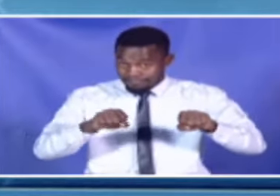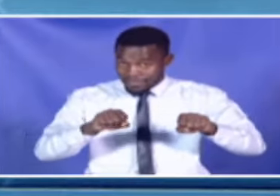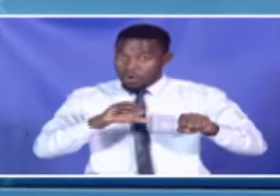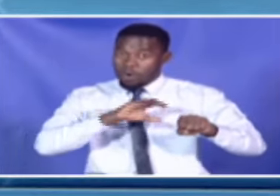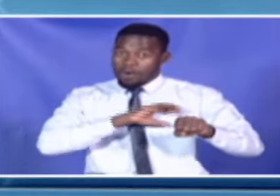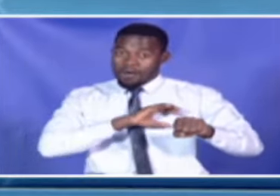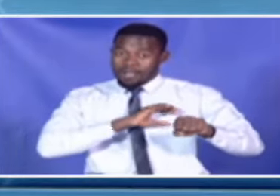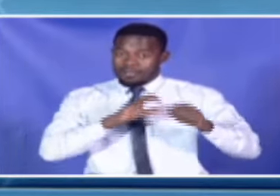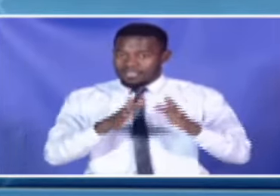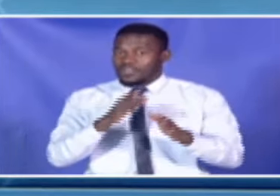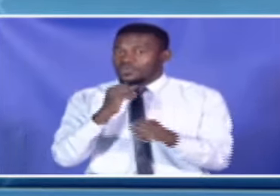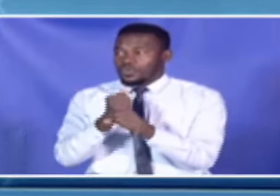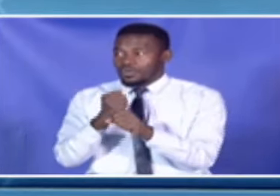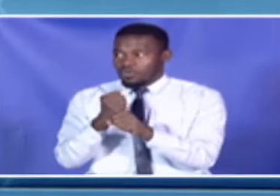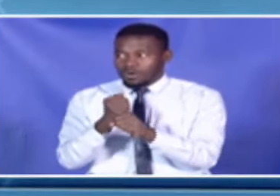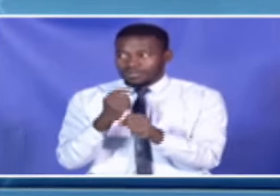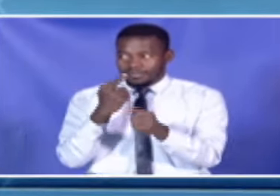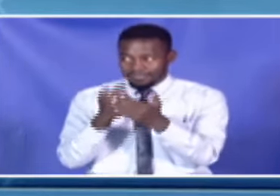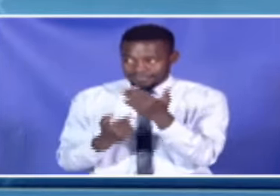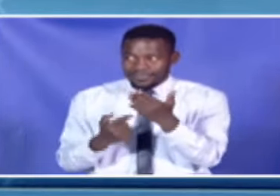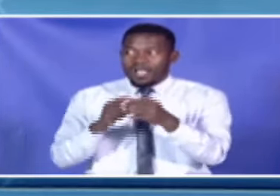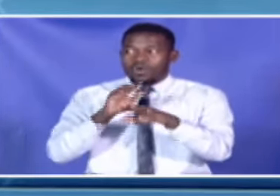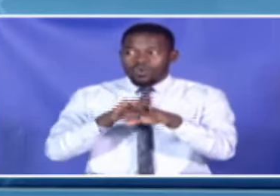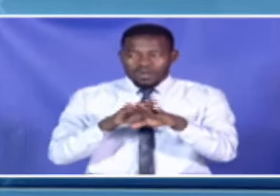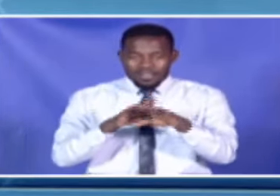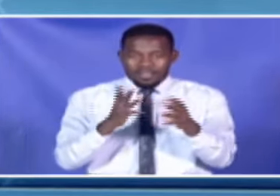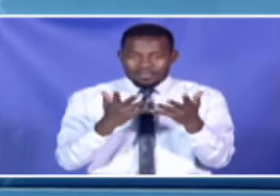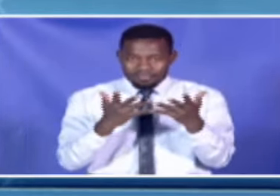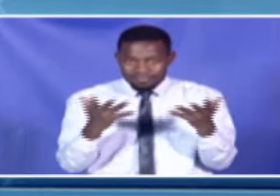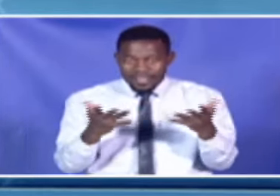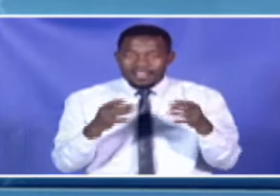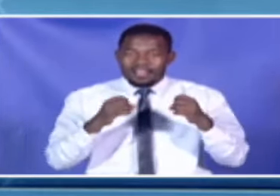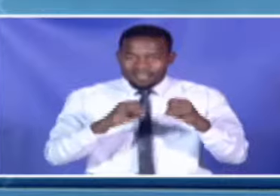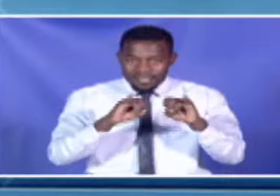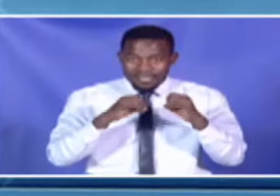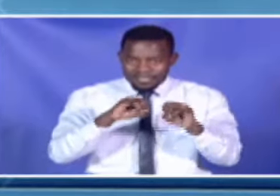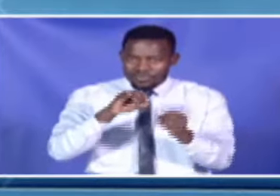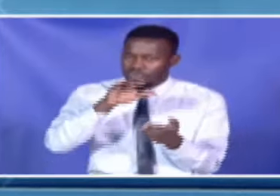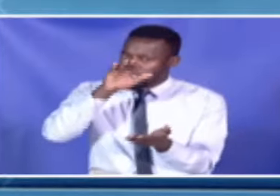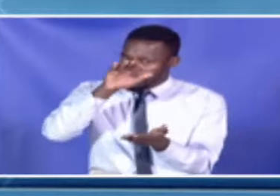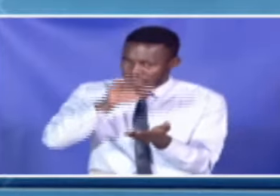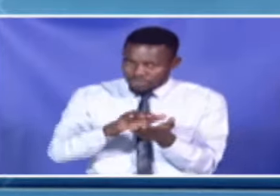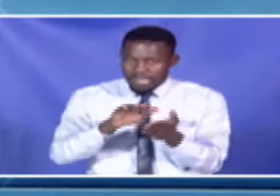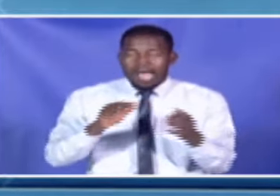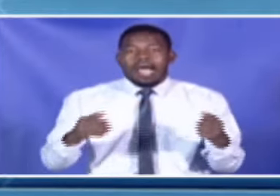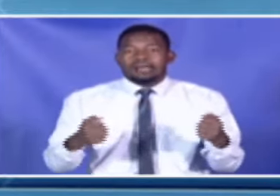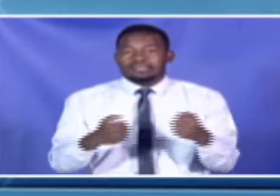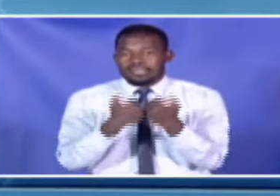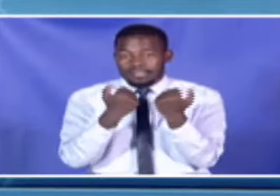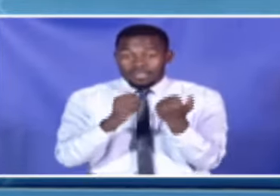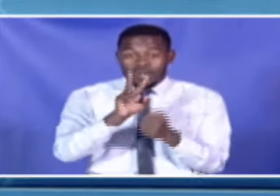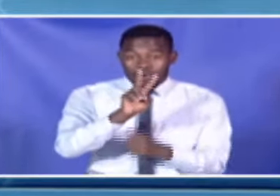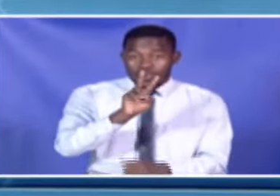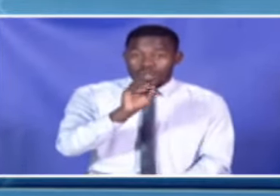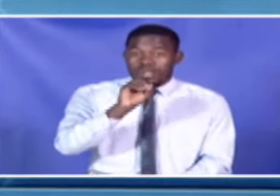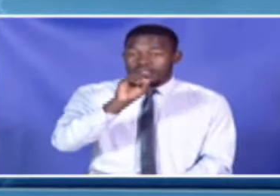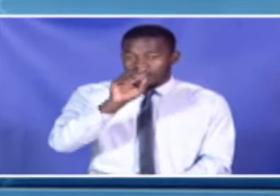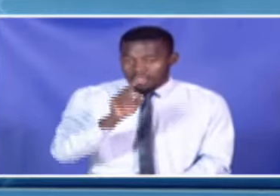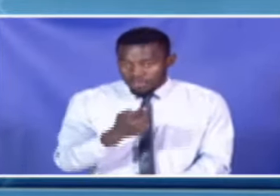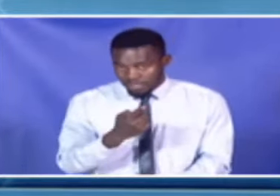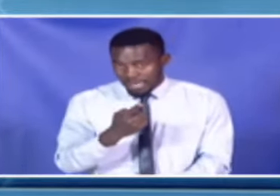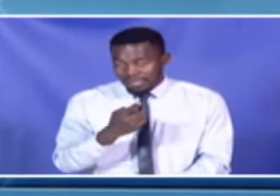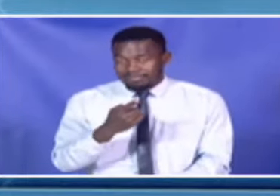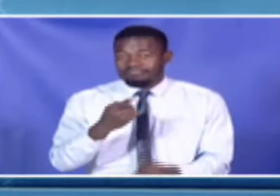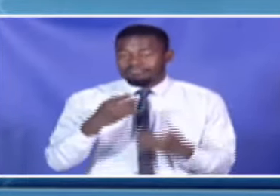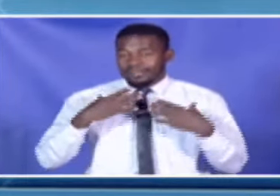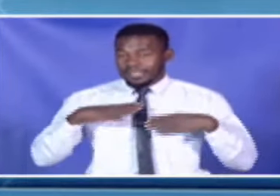doing. Here's a story of a company that has maximized on tragedies by creating thousands of jobs for low-income earners.